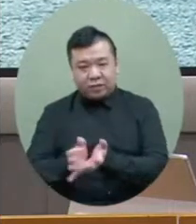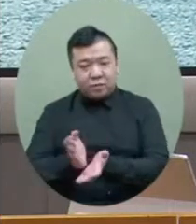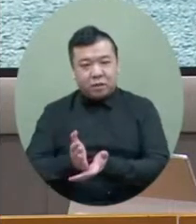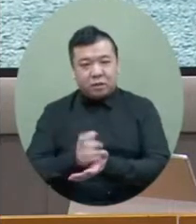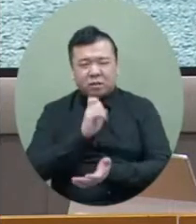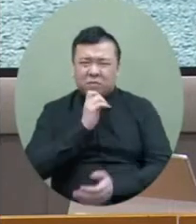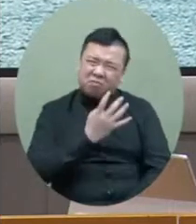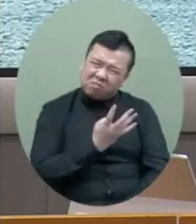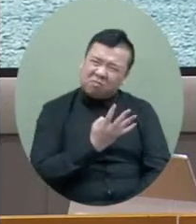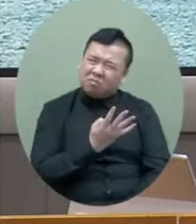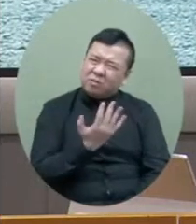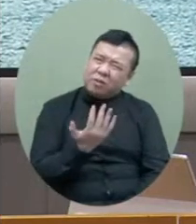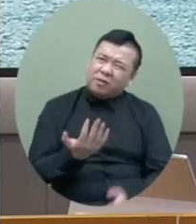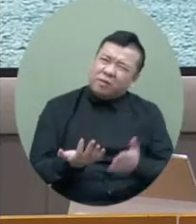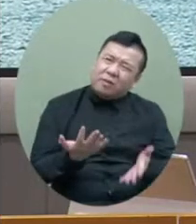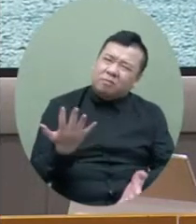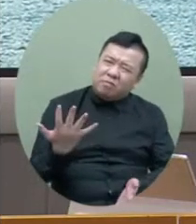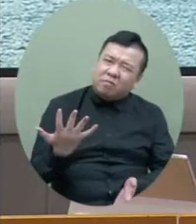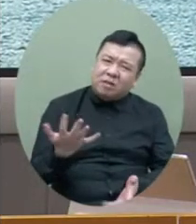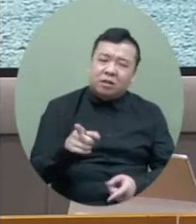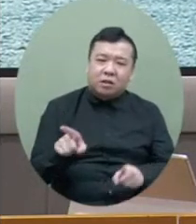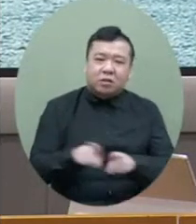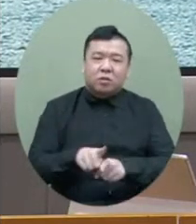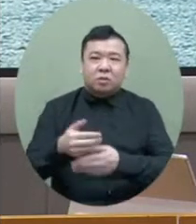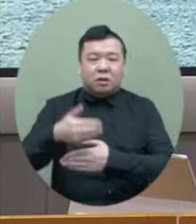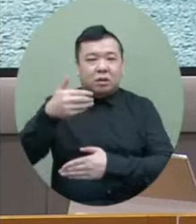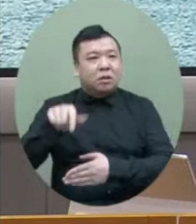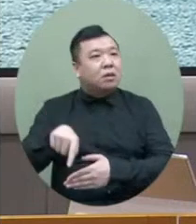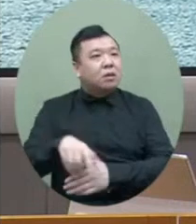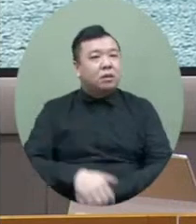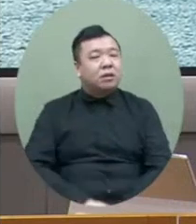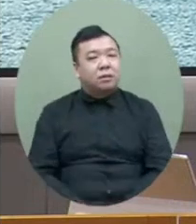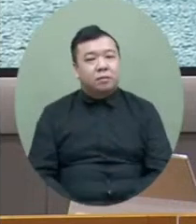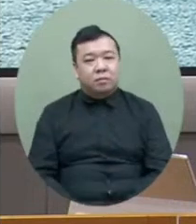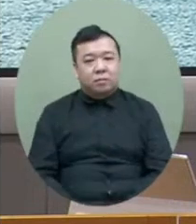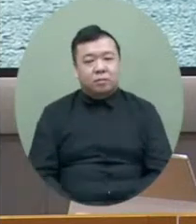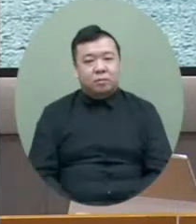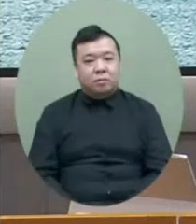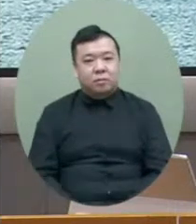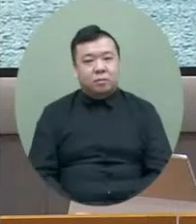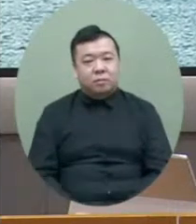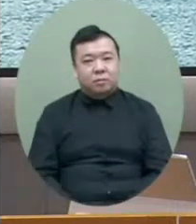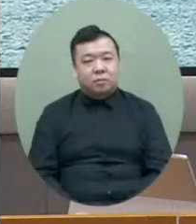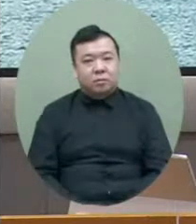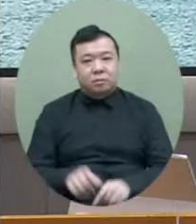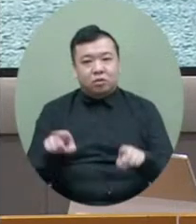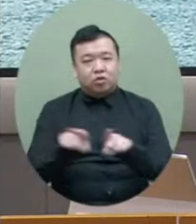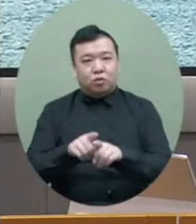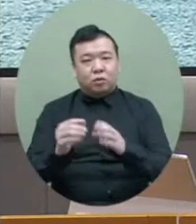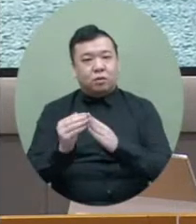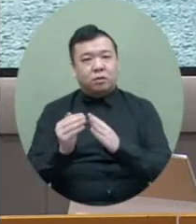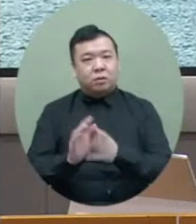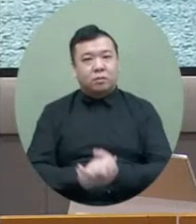they are from the same unit. They are from the same family. So